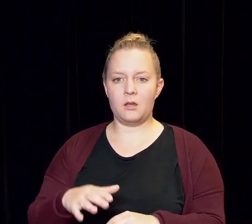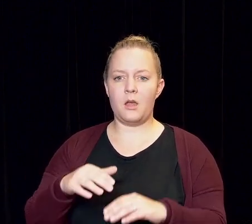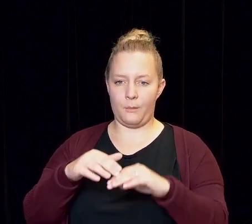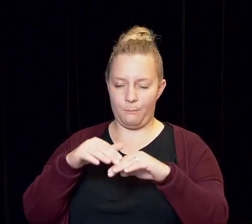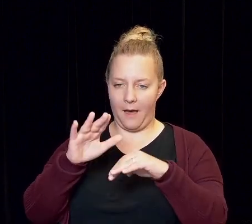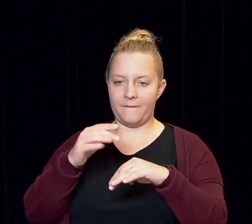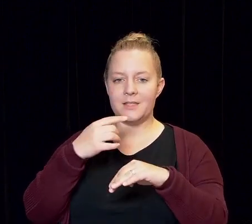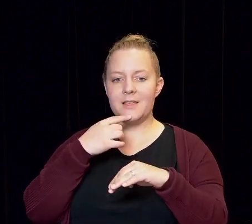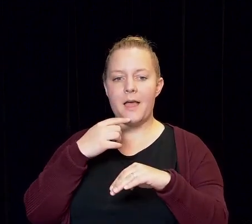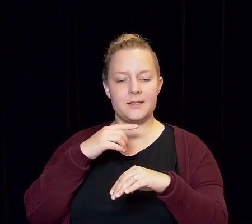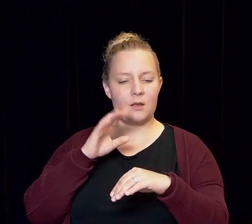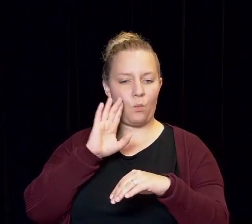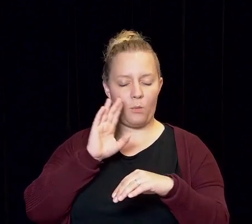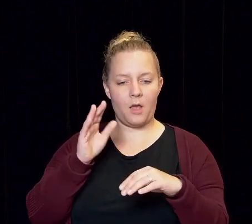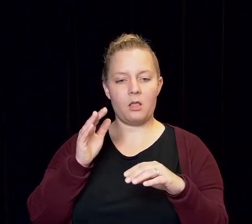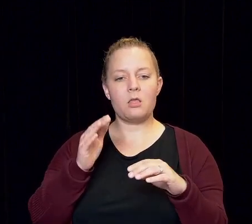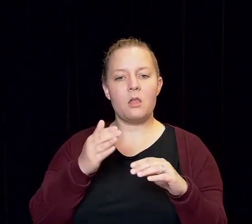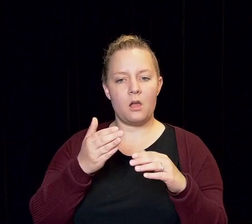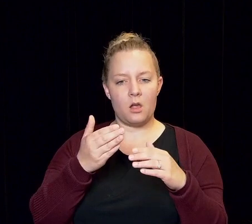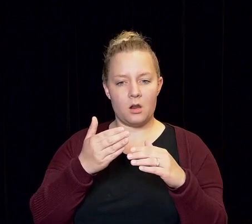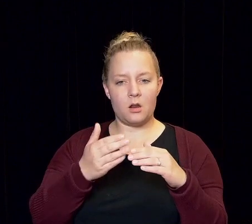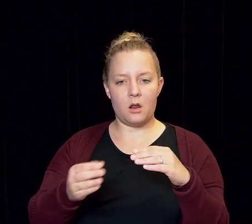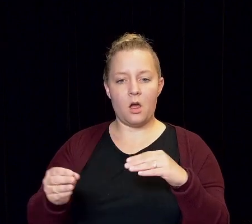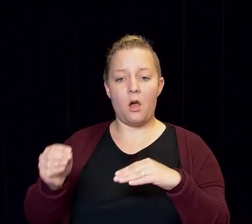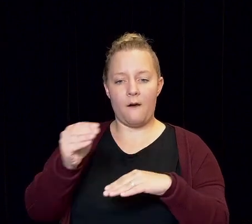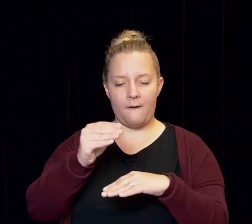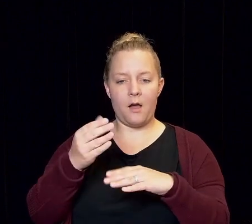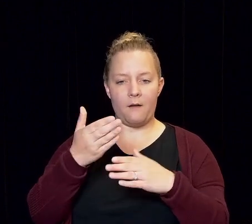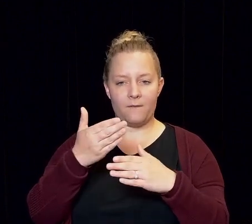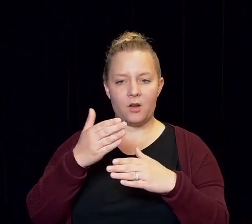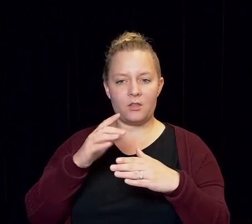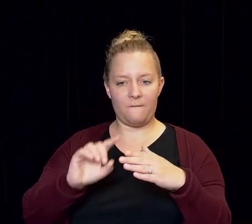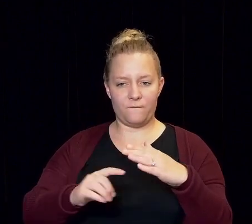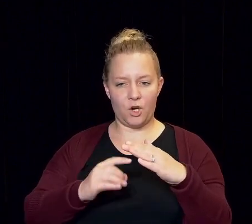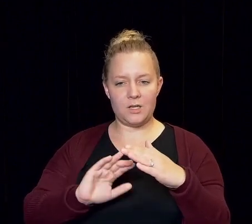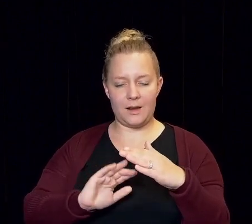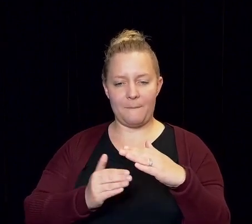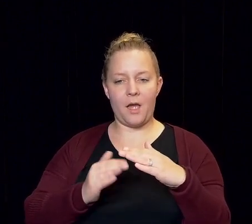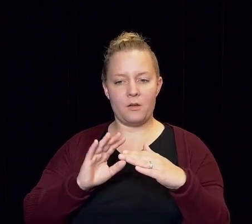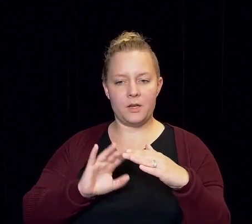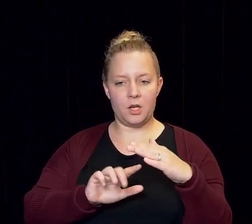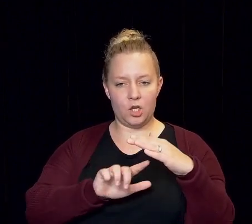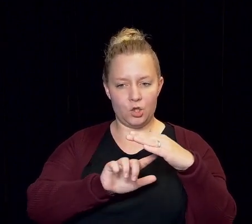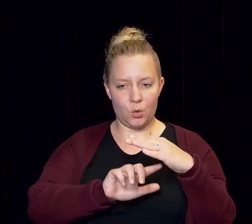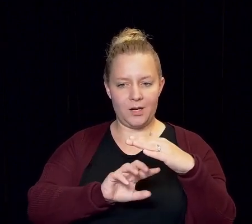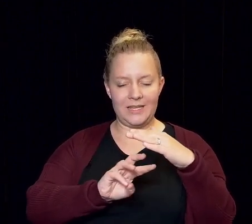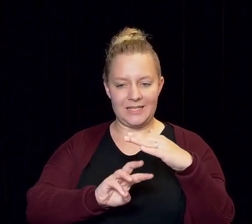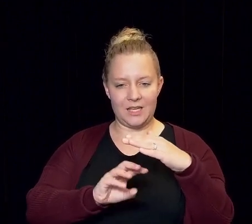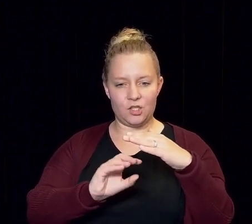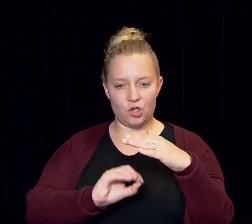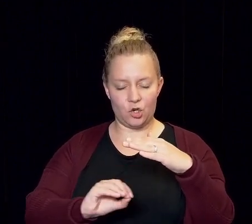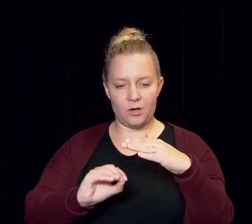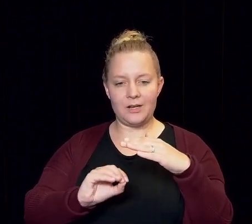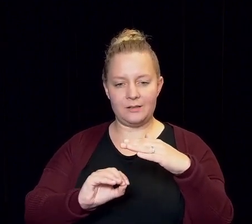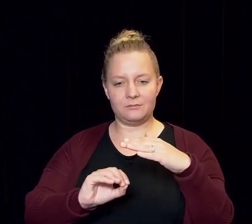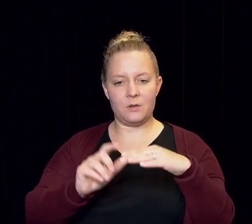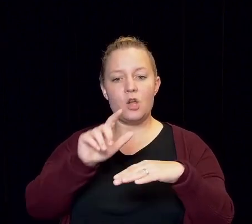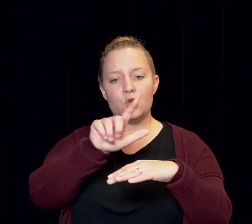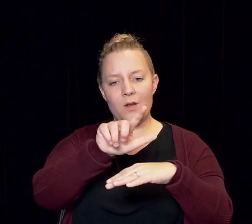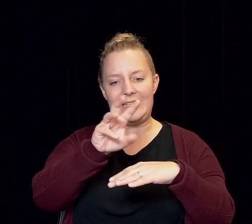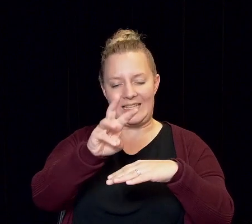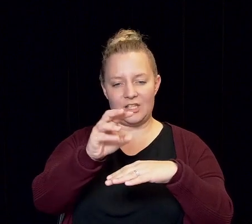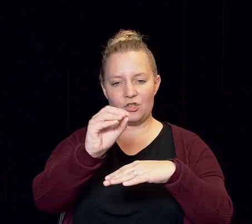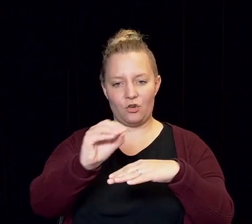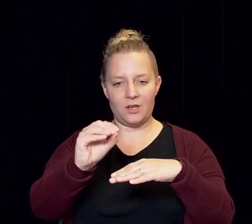says, I will put that over the original amount. So I'll take that 26 degrees over whatever it was